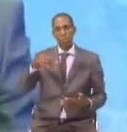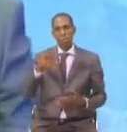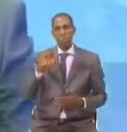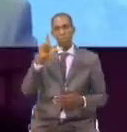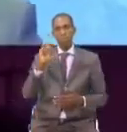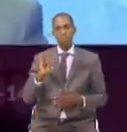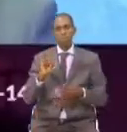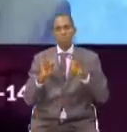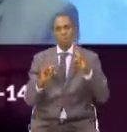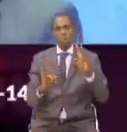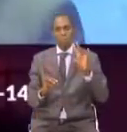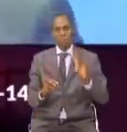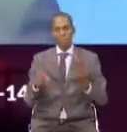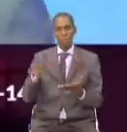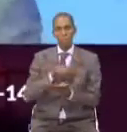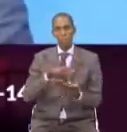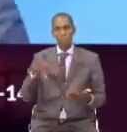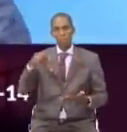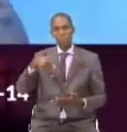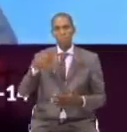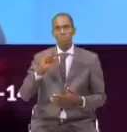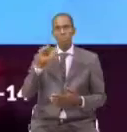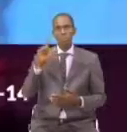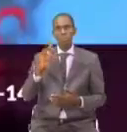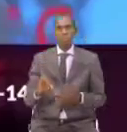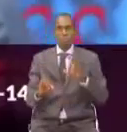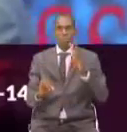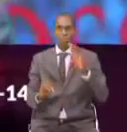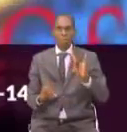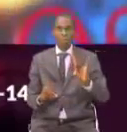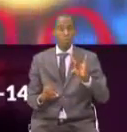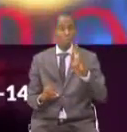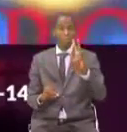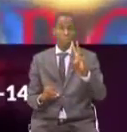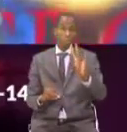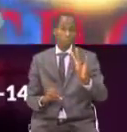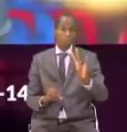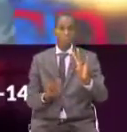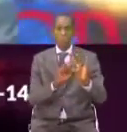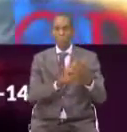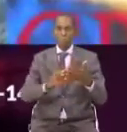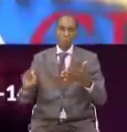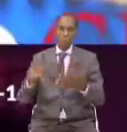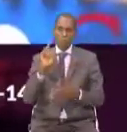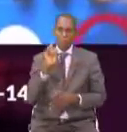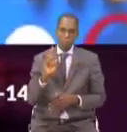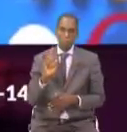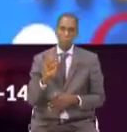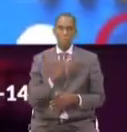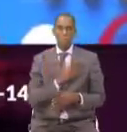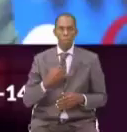1 and 2. Psalm 67. And we're reading from verse 1 and from verse